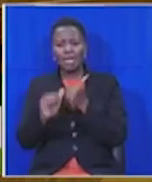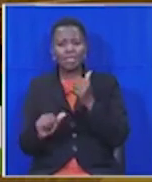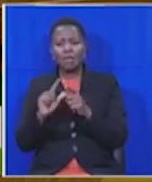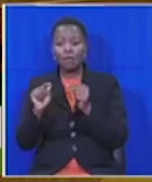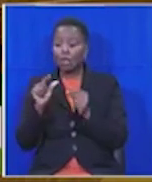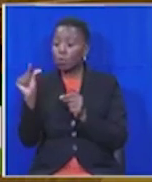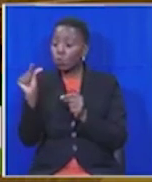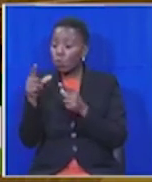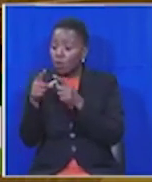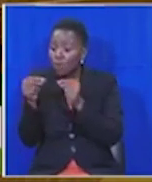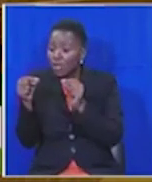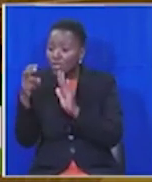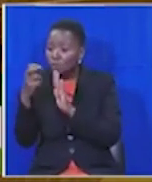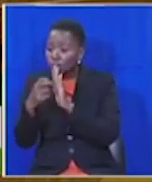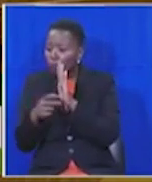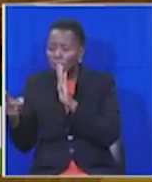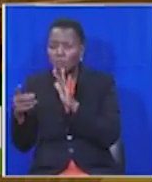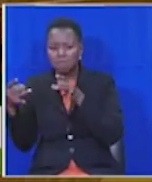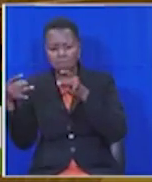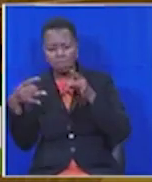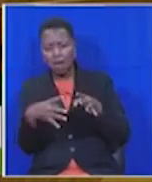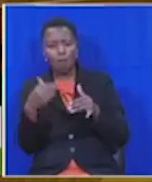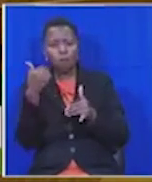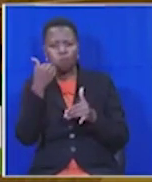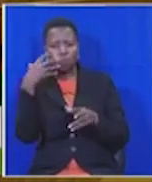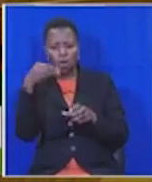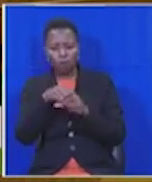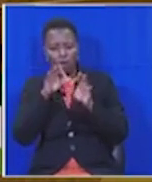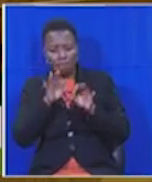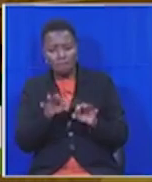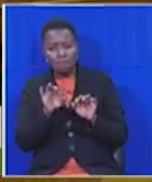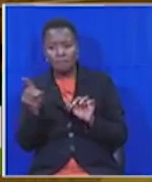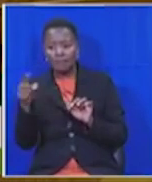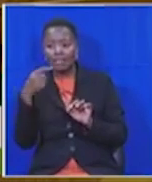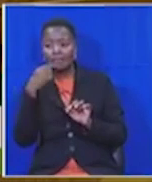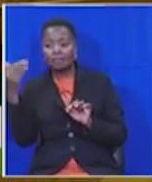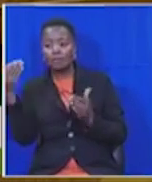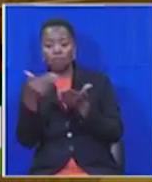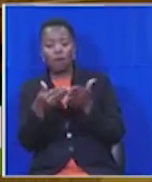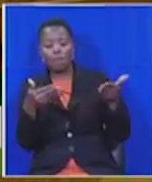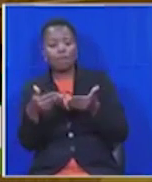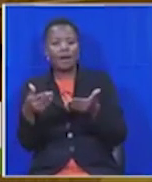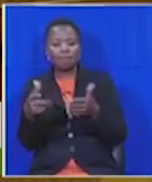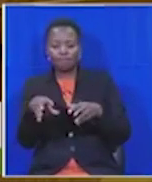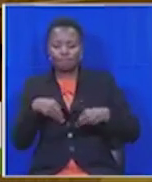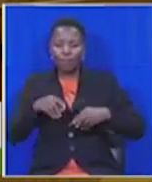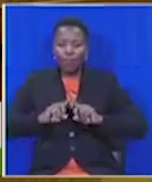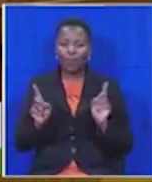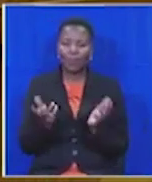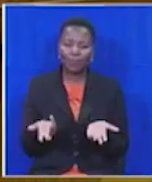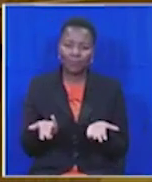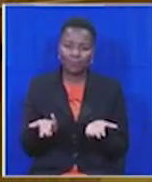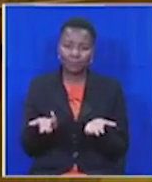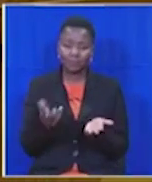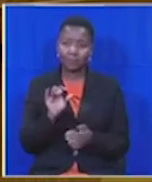away and run away from responsibility of convincing their colleagues from other parties to agree with them.